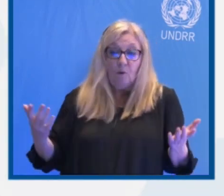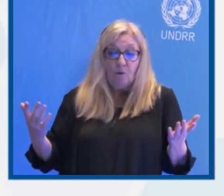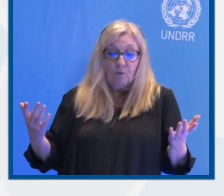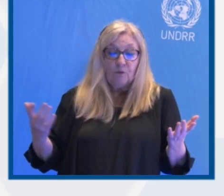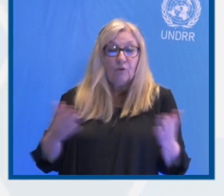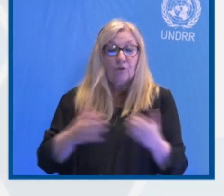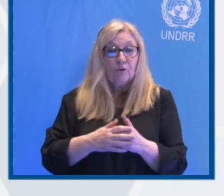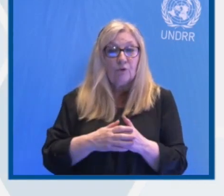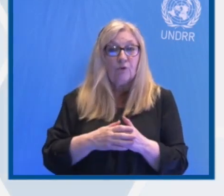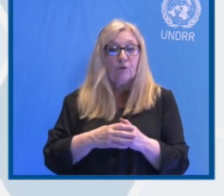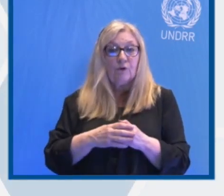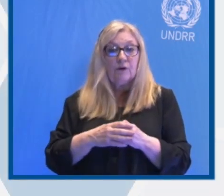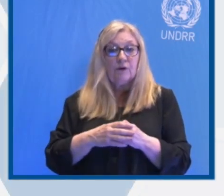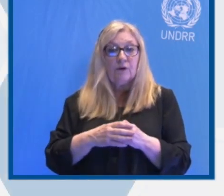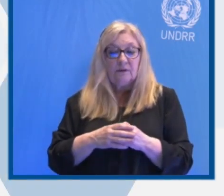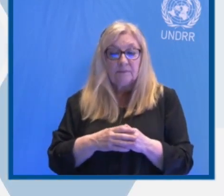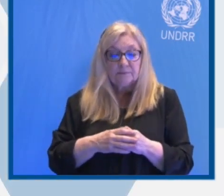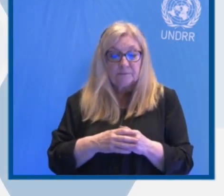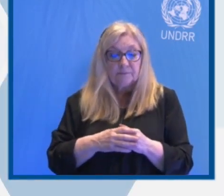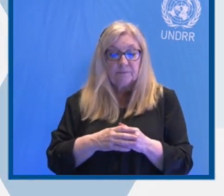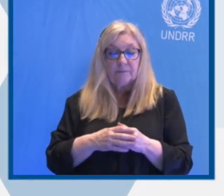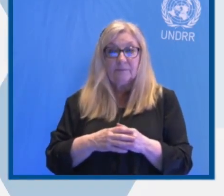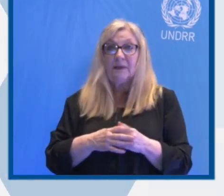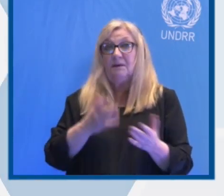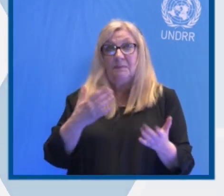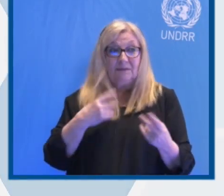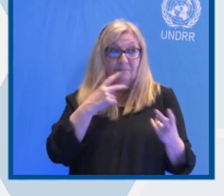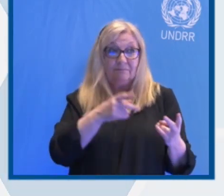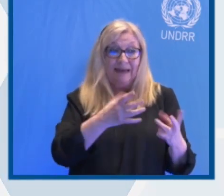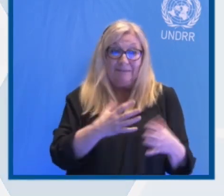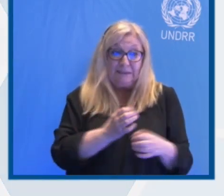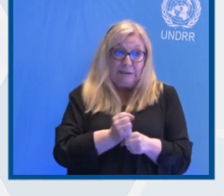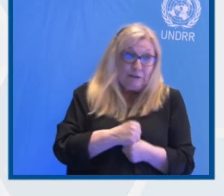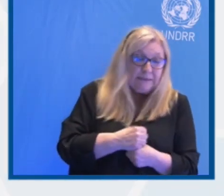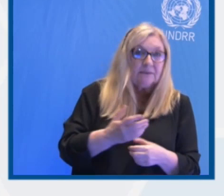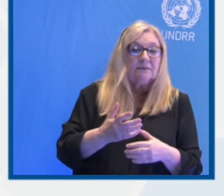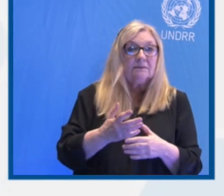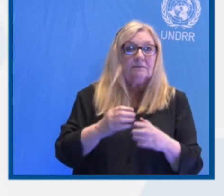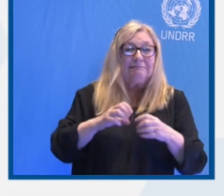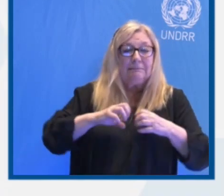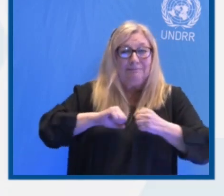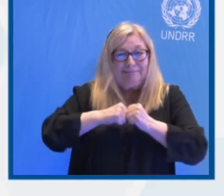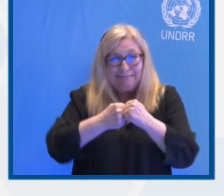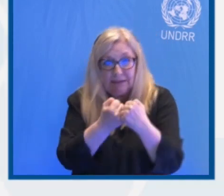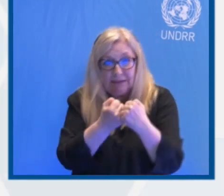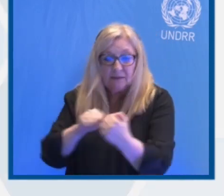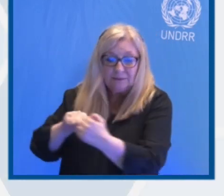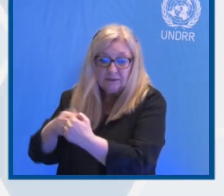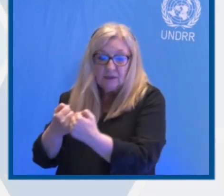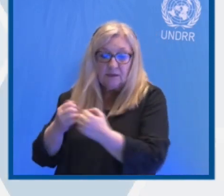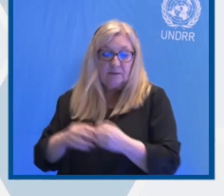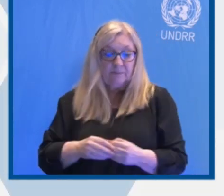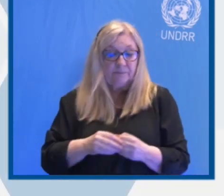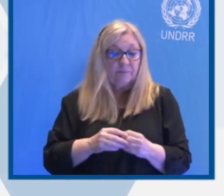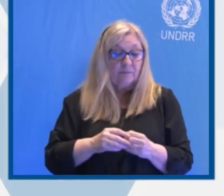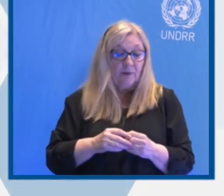to recover the process lost on the assets. I want to give you an example of such an